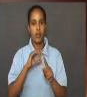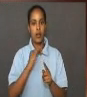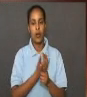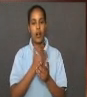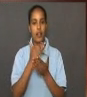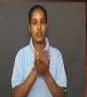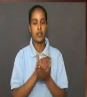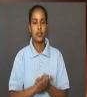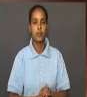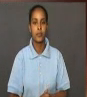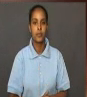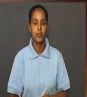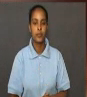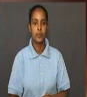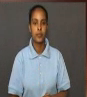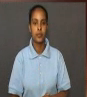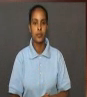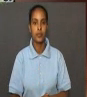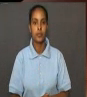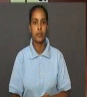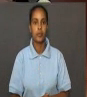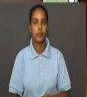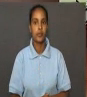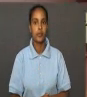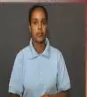Let's get back to our lesson.